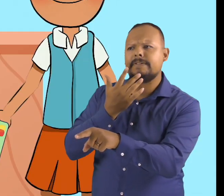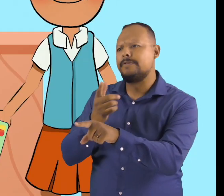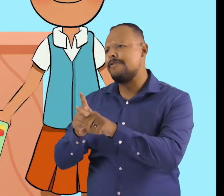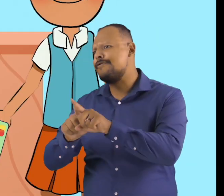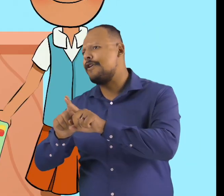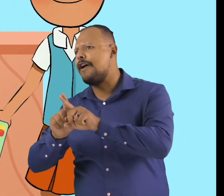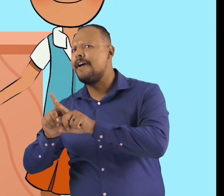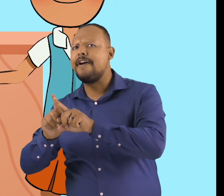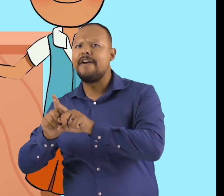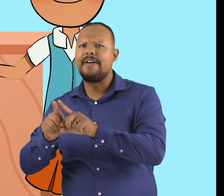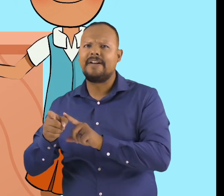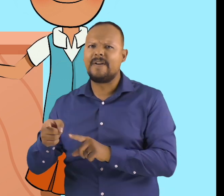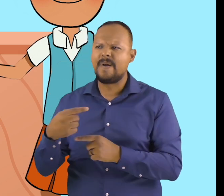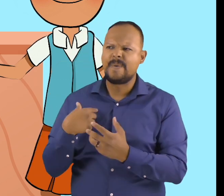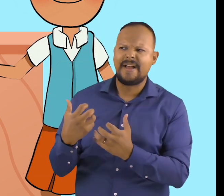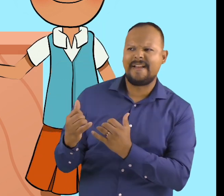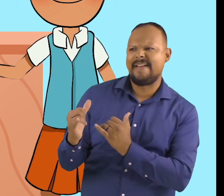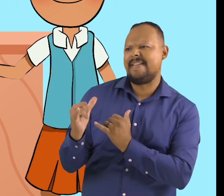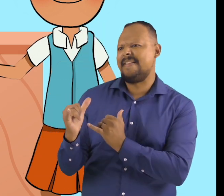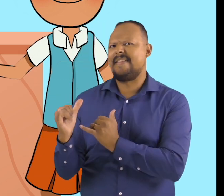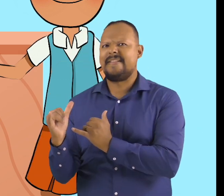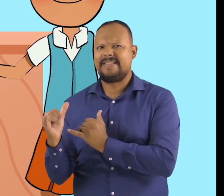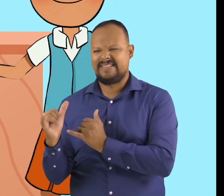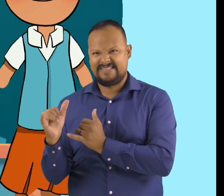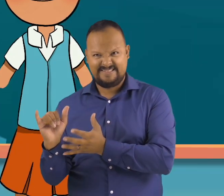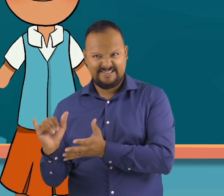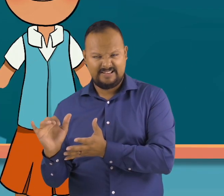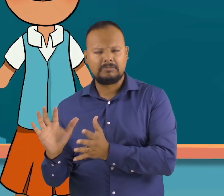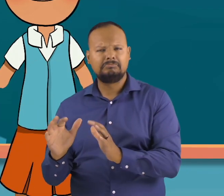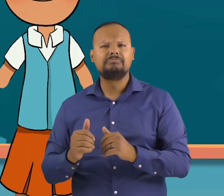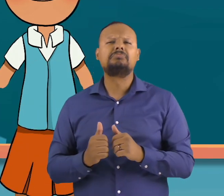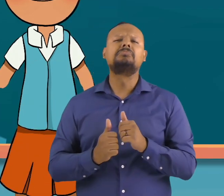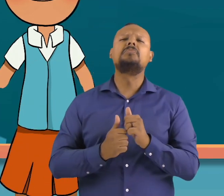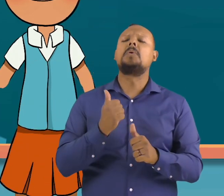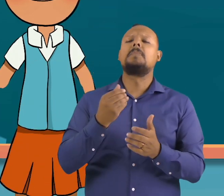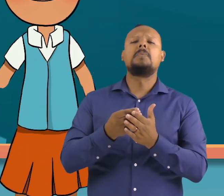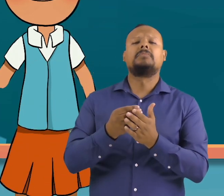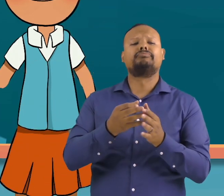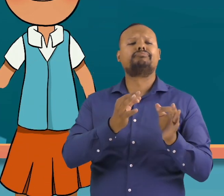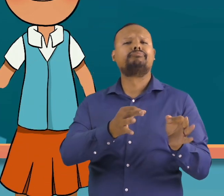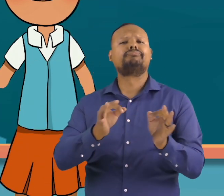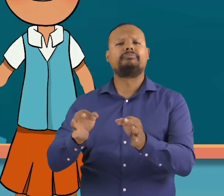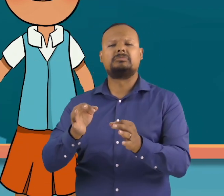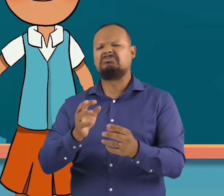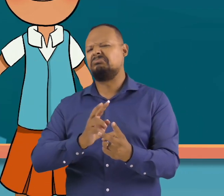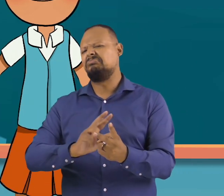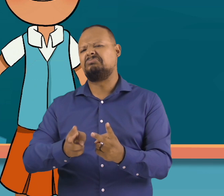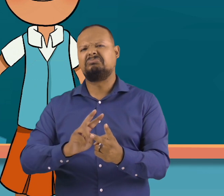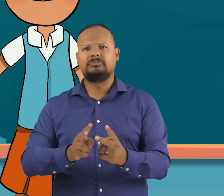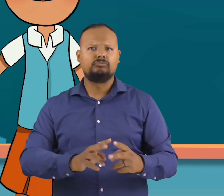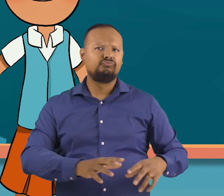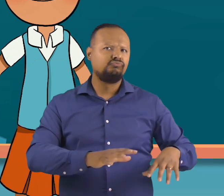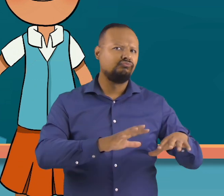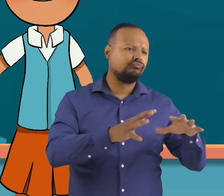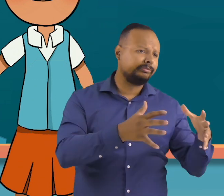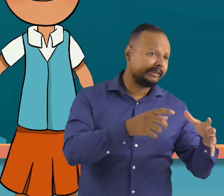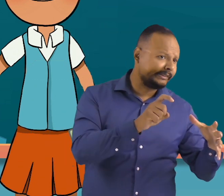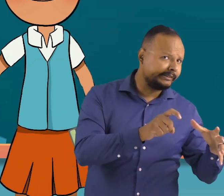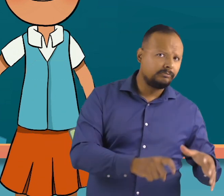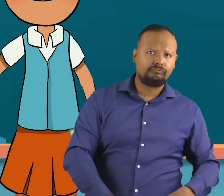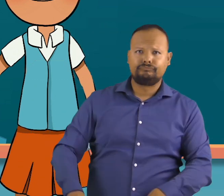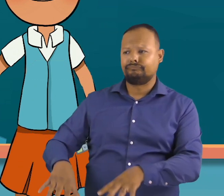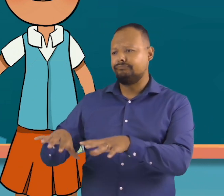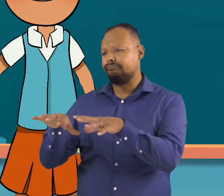Most of the financial decisions you will make involve needs or wants, which is why